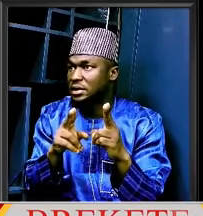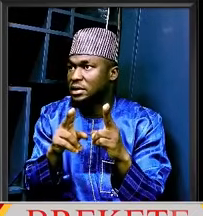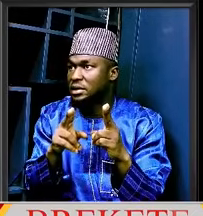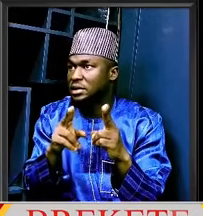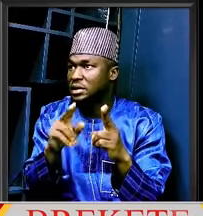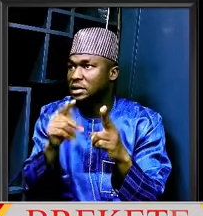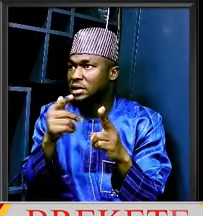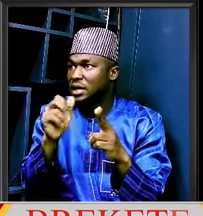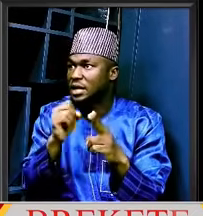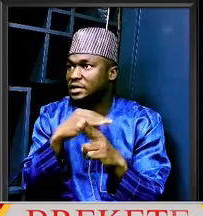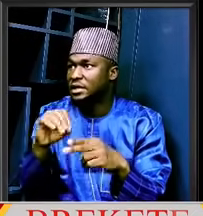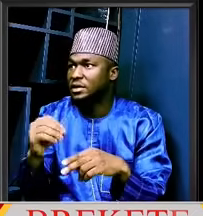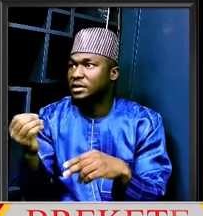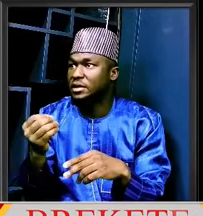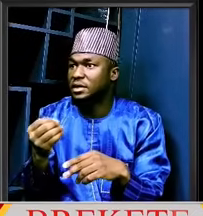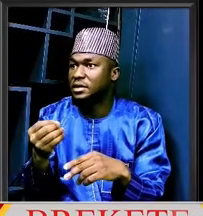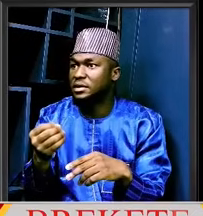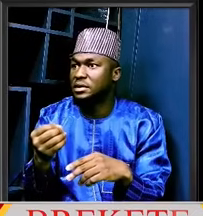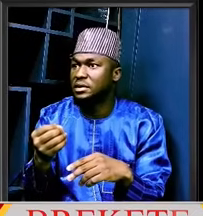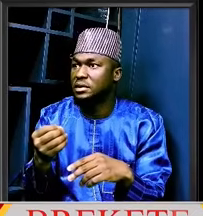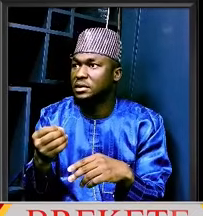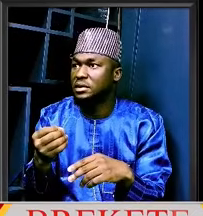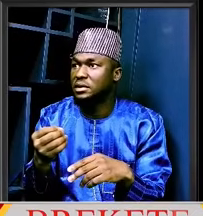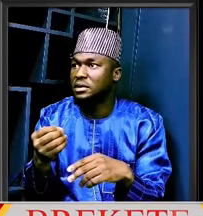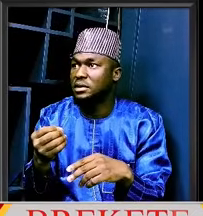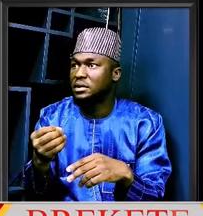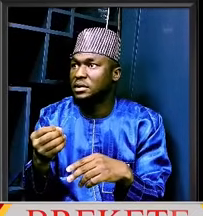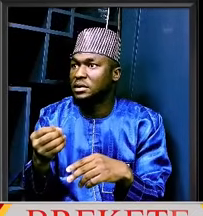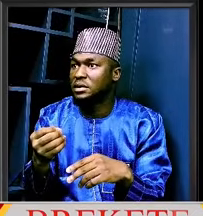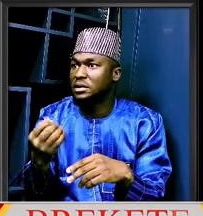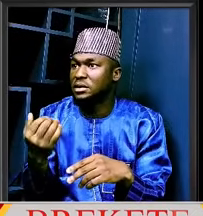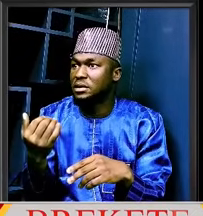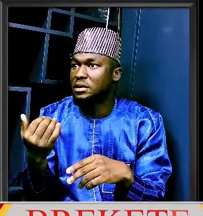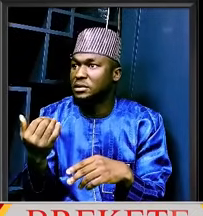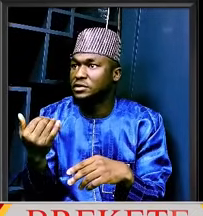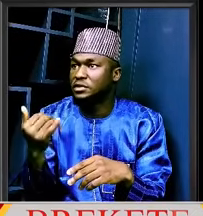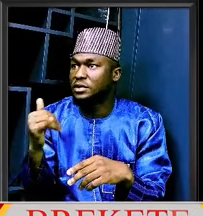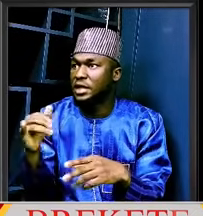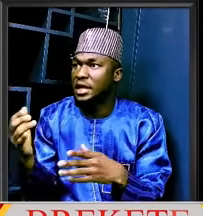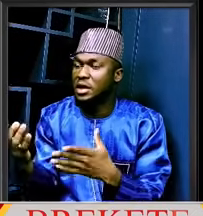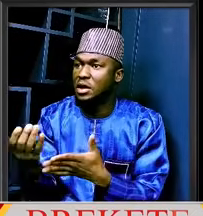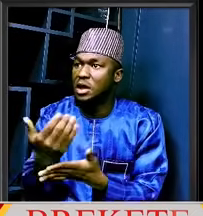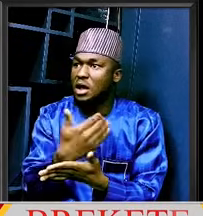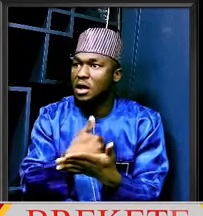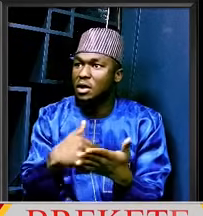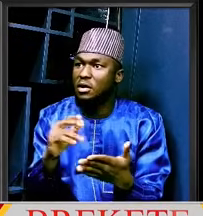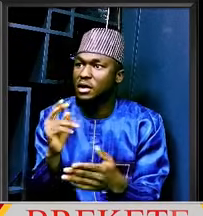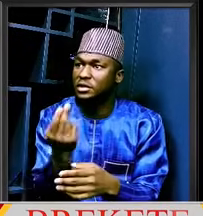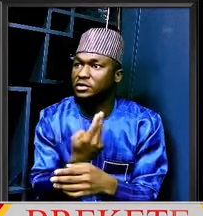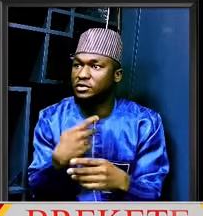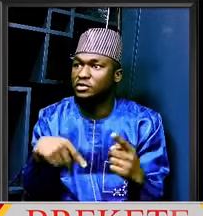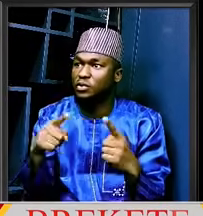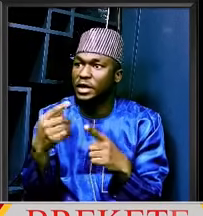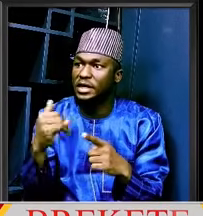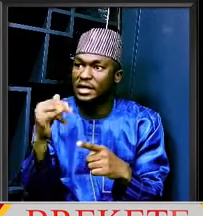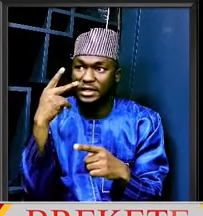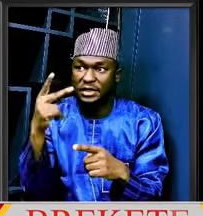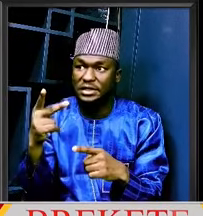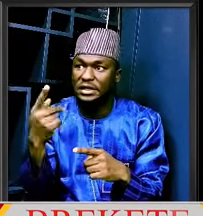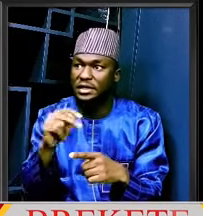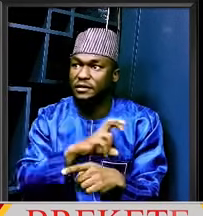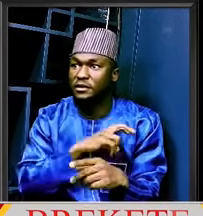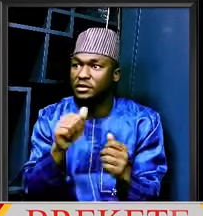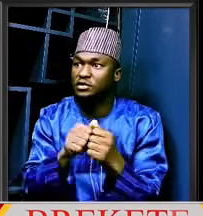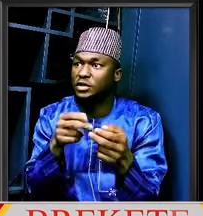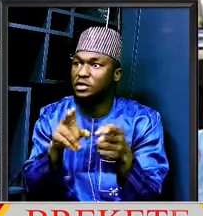tear gas launchers and all. So the quick came and evacuated us. So when they saw the police this time with arms